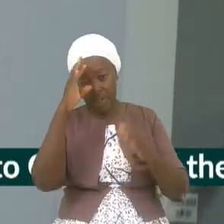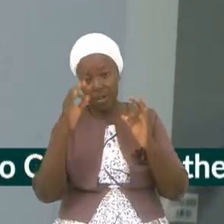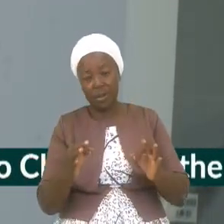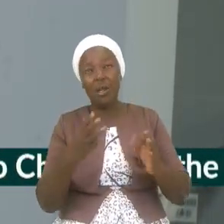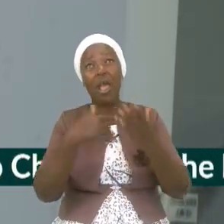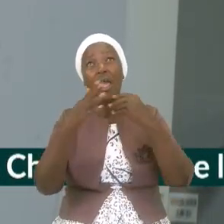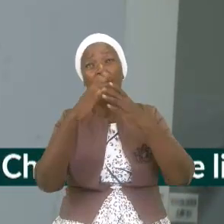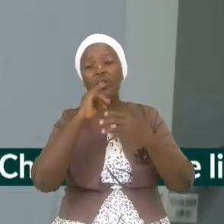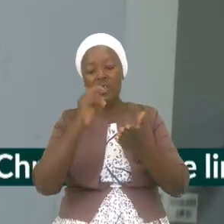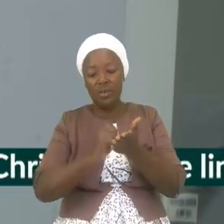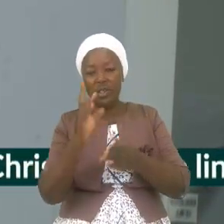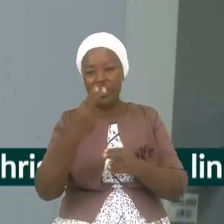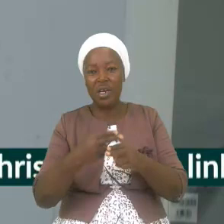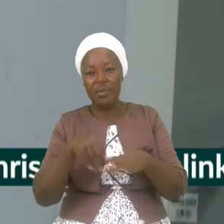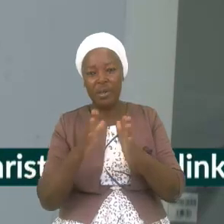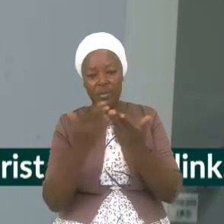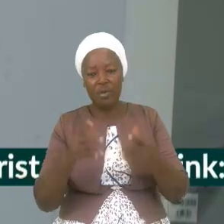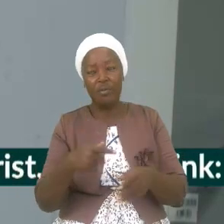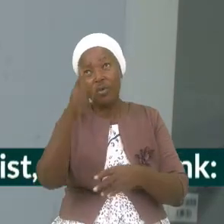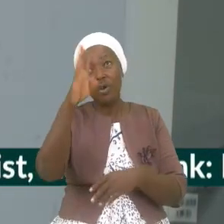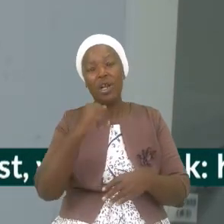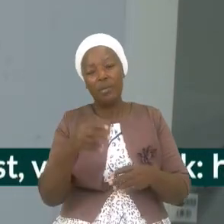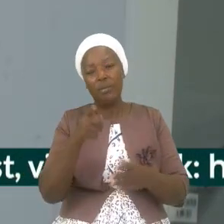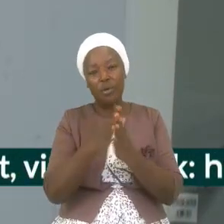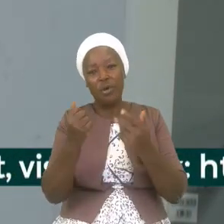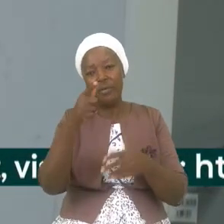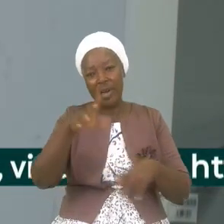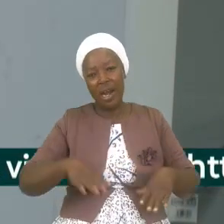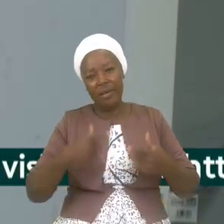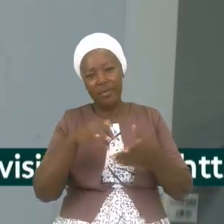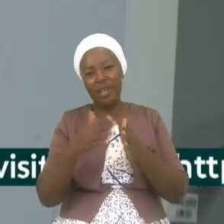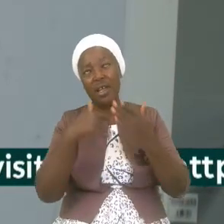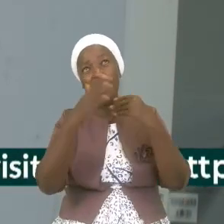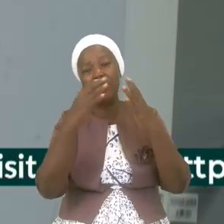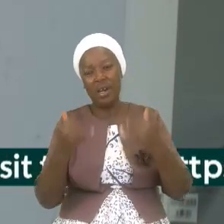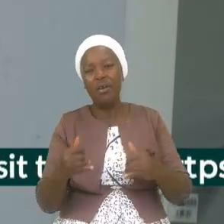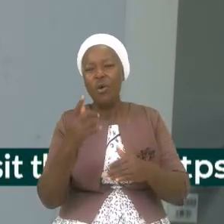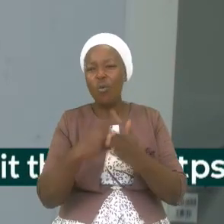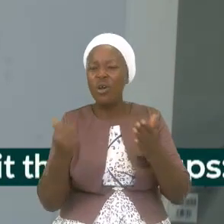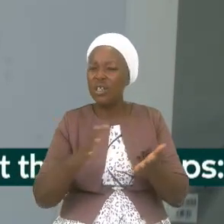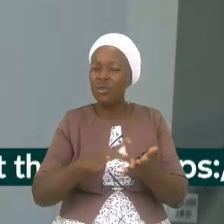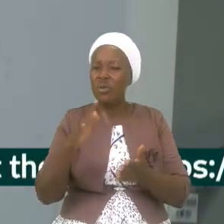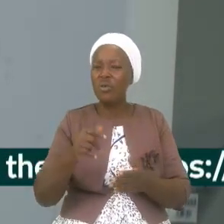life. What a glorious privilege. What a wonderful privilege.